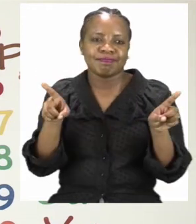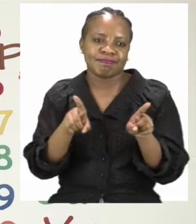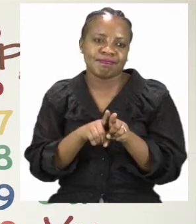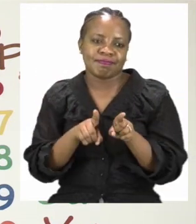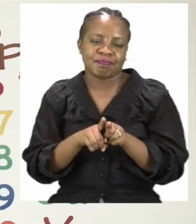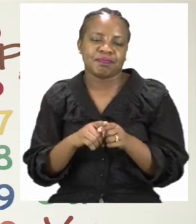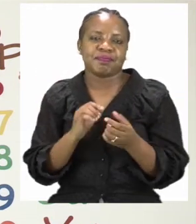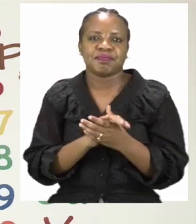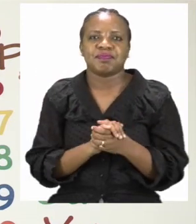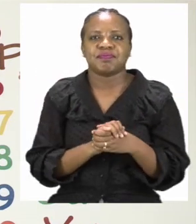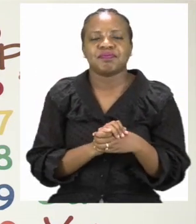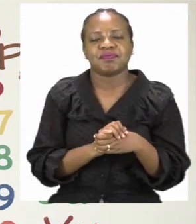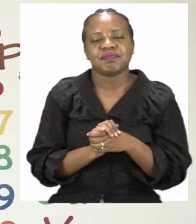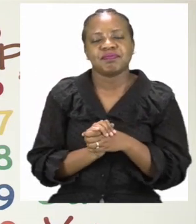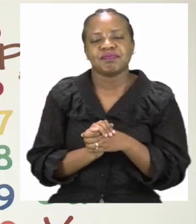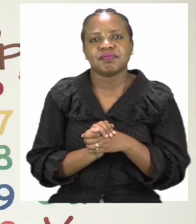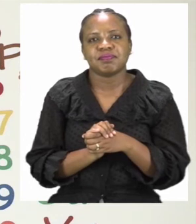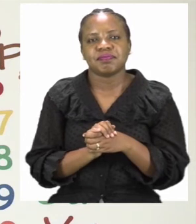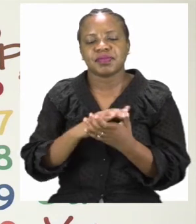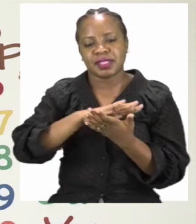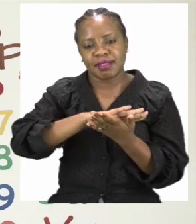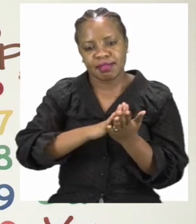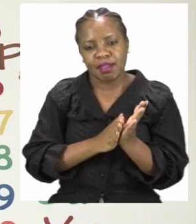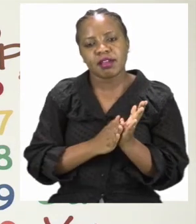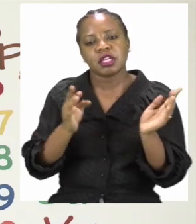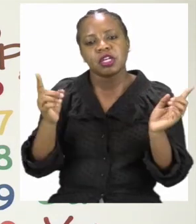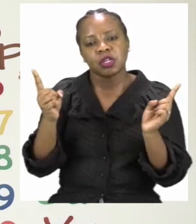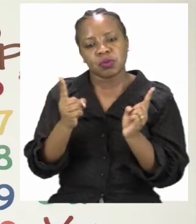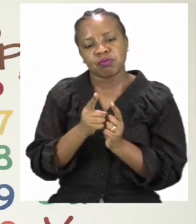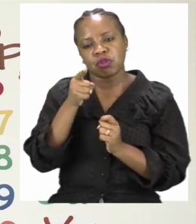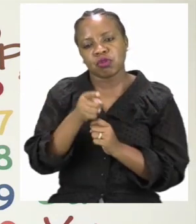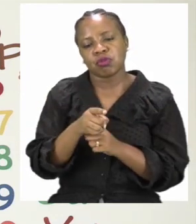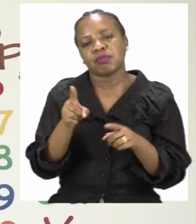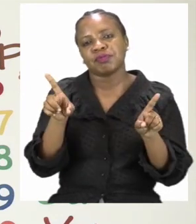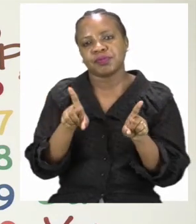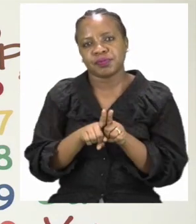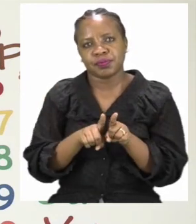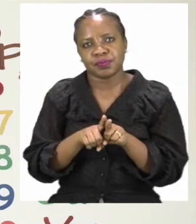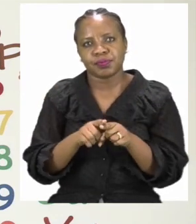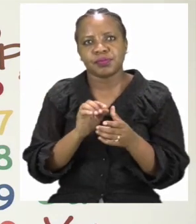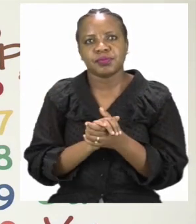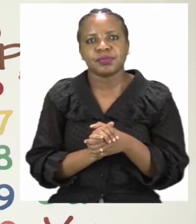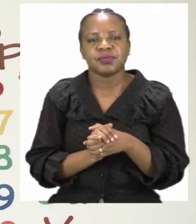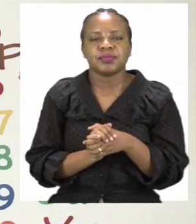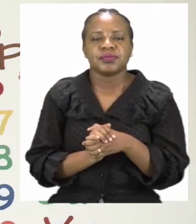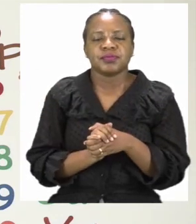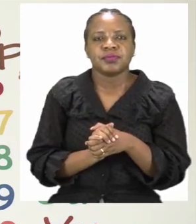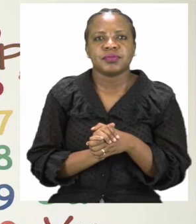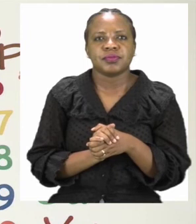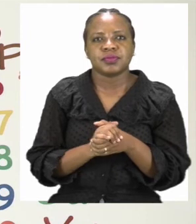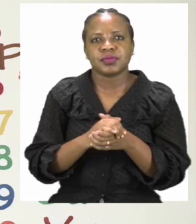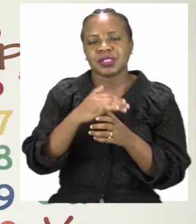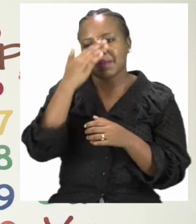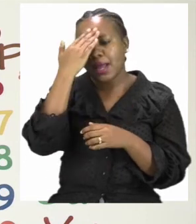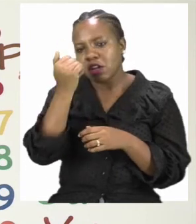hello, well done. You also say, hello. Let's go to the next